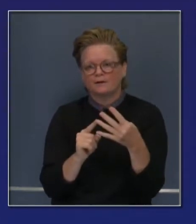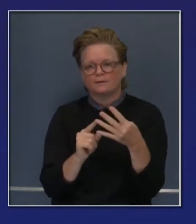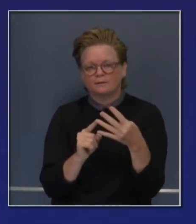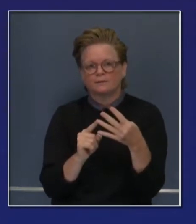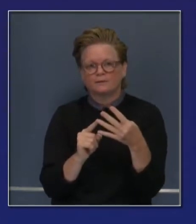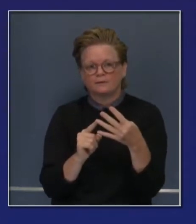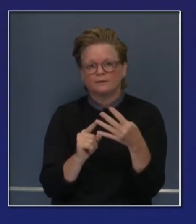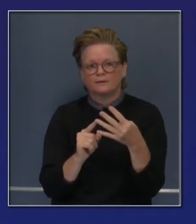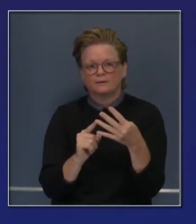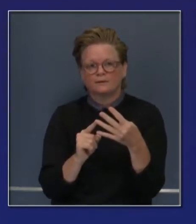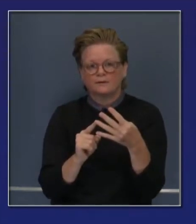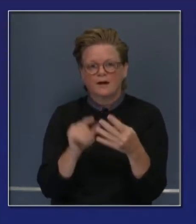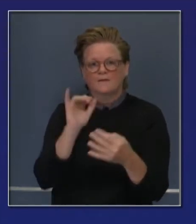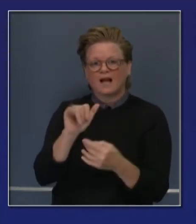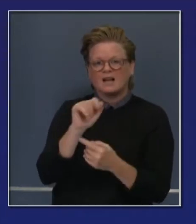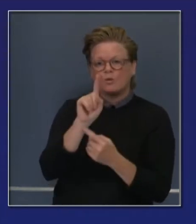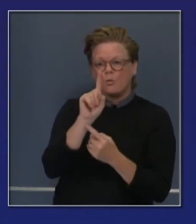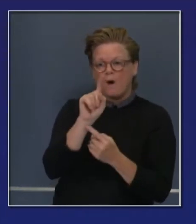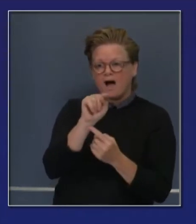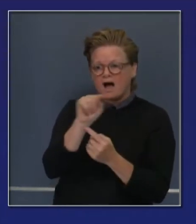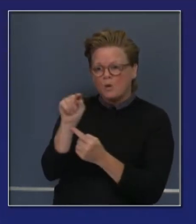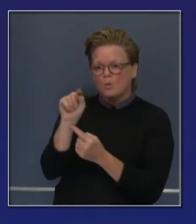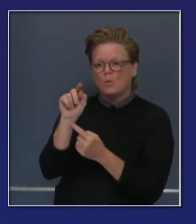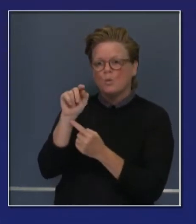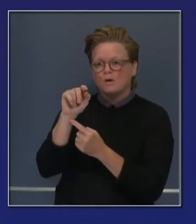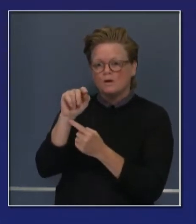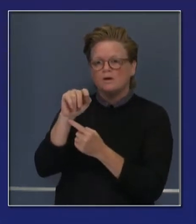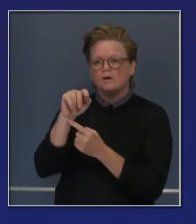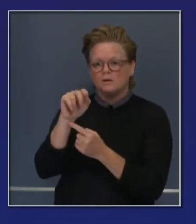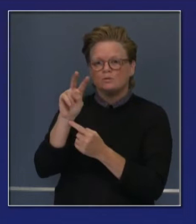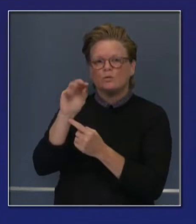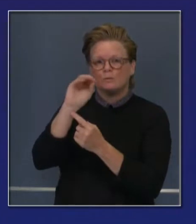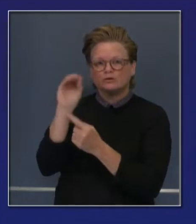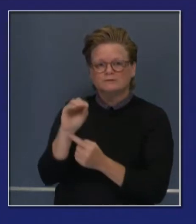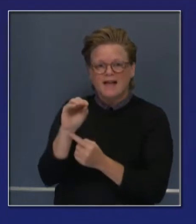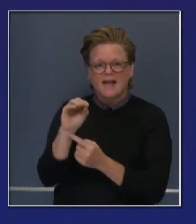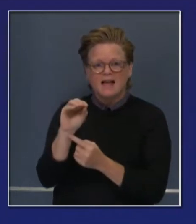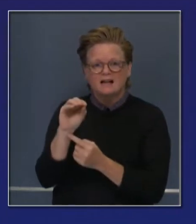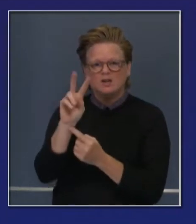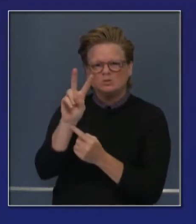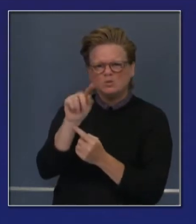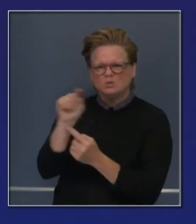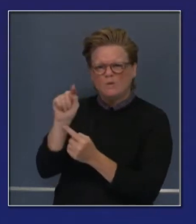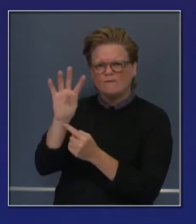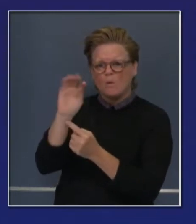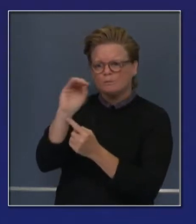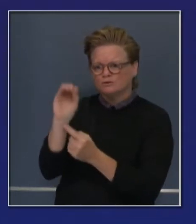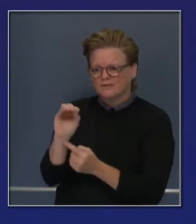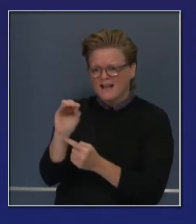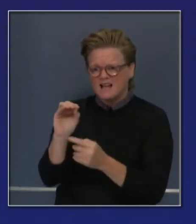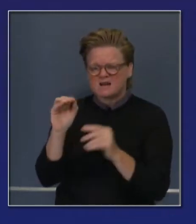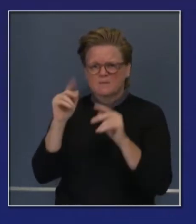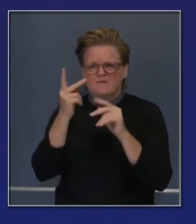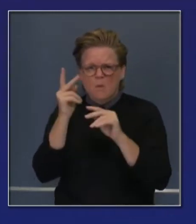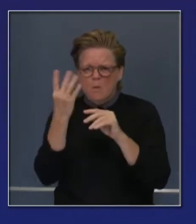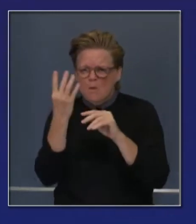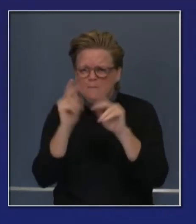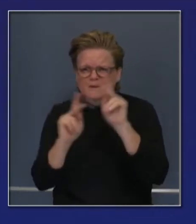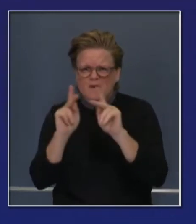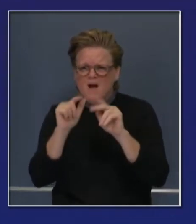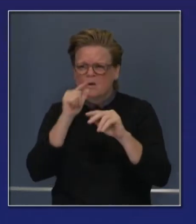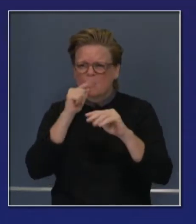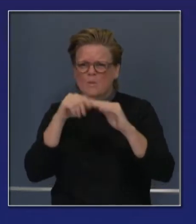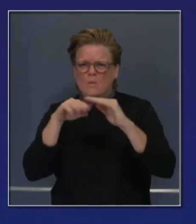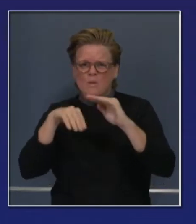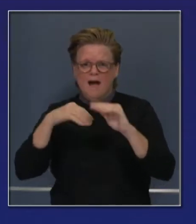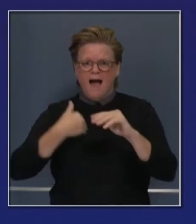moment. Those are with new cases, case rates below 4 per 100,000, 1 to 3.9,